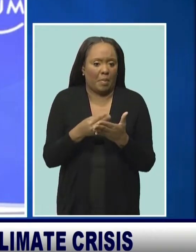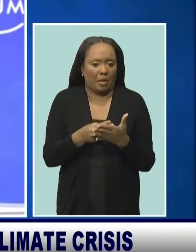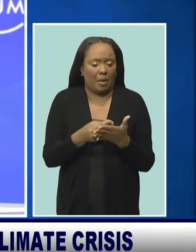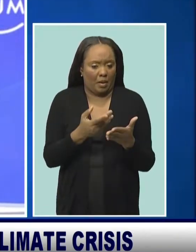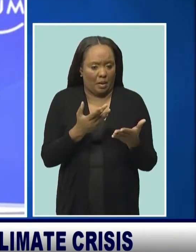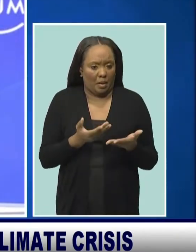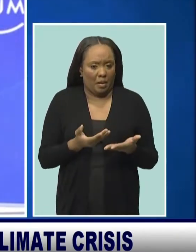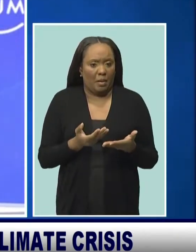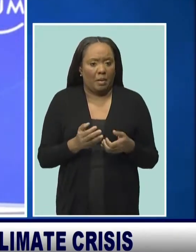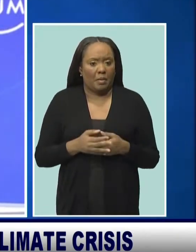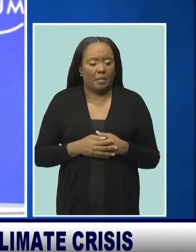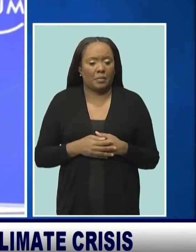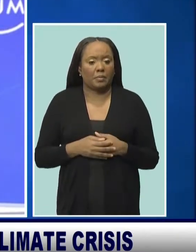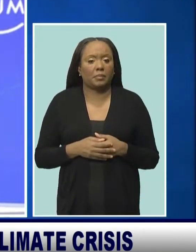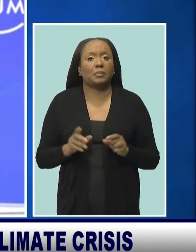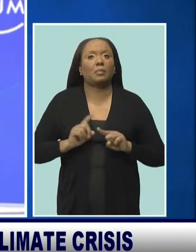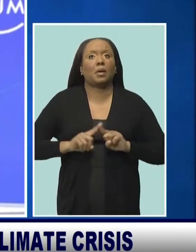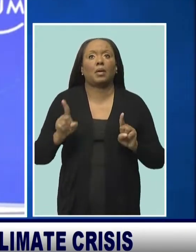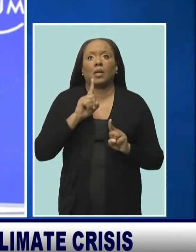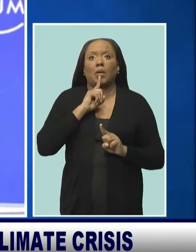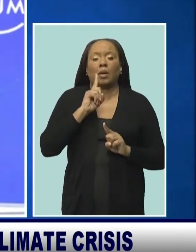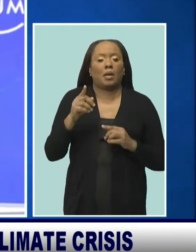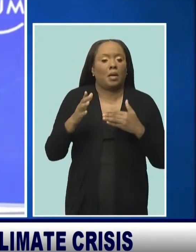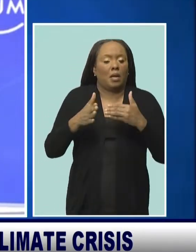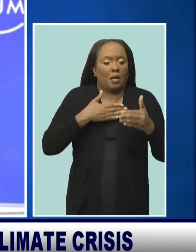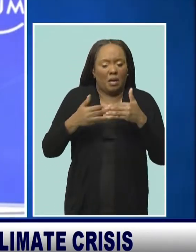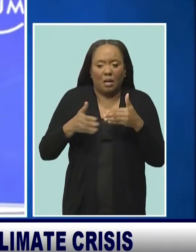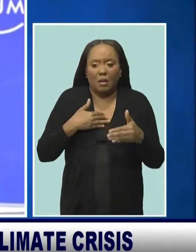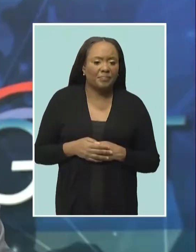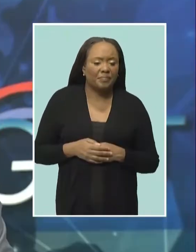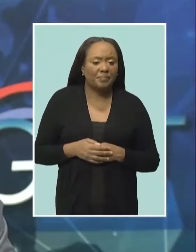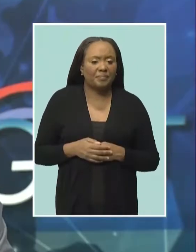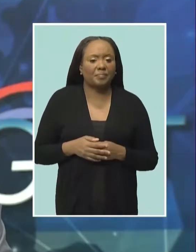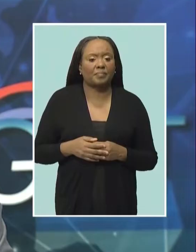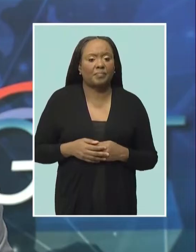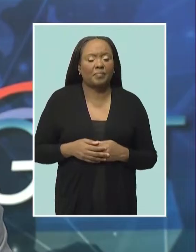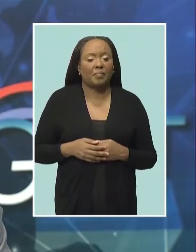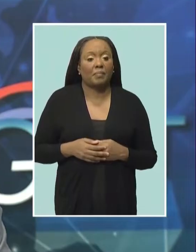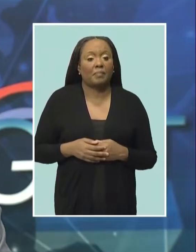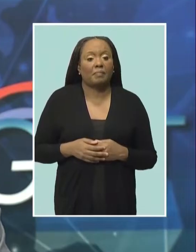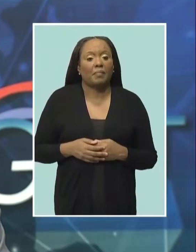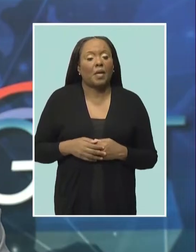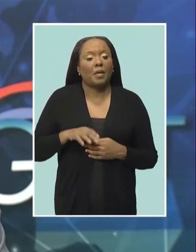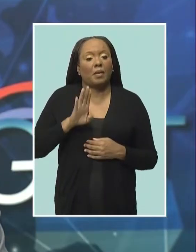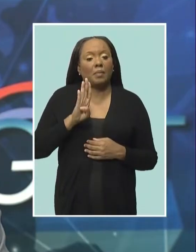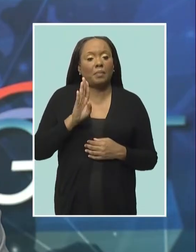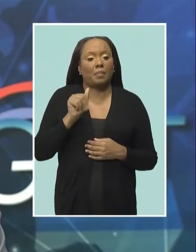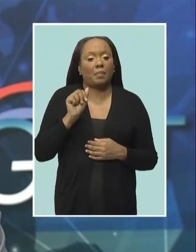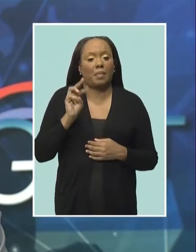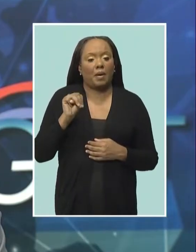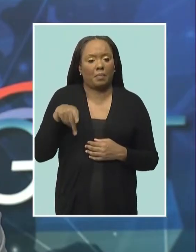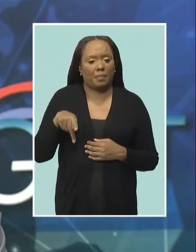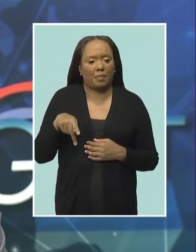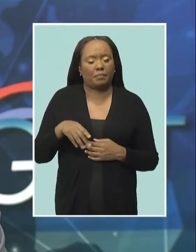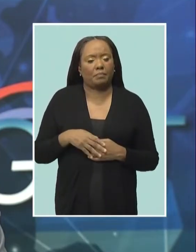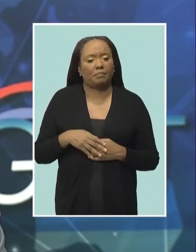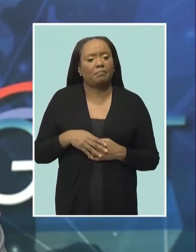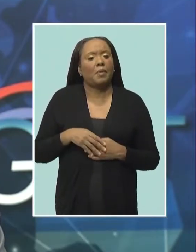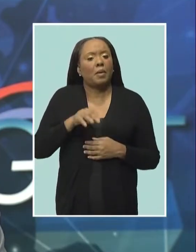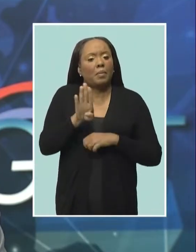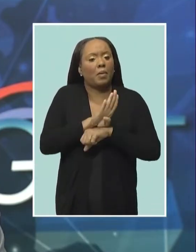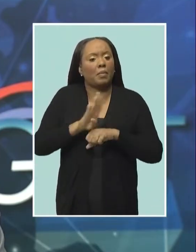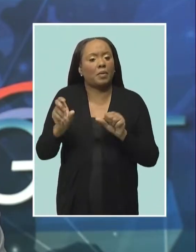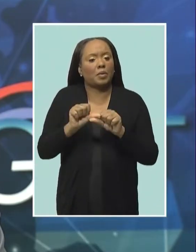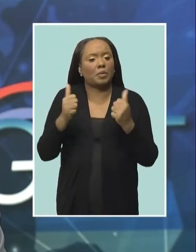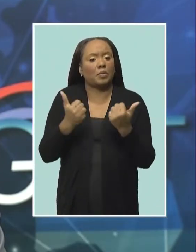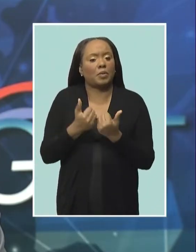As I said, it doesn't matter where mitigation takes place. Back at home, the Barbados Association of Medical Practitioners,